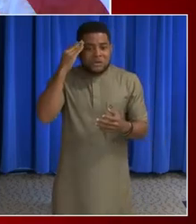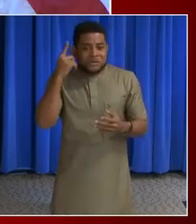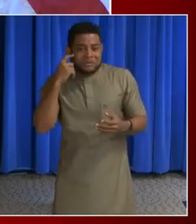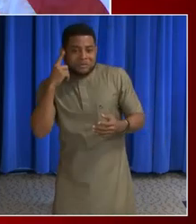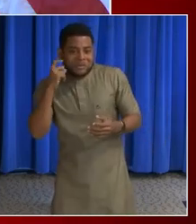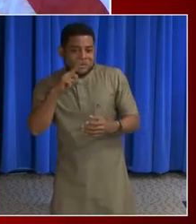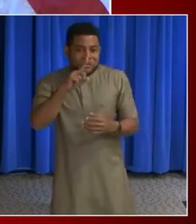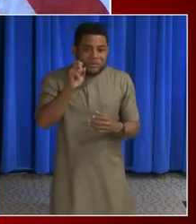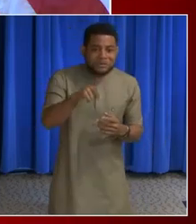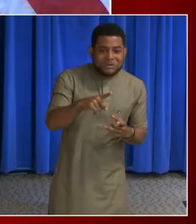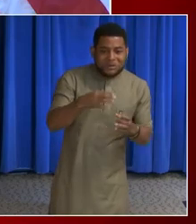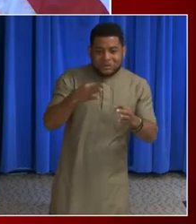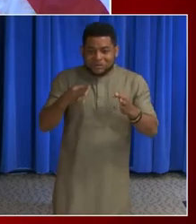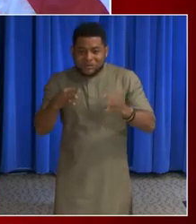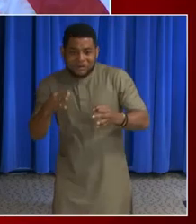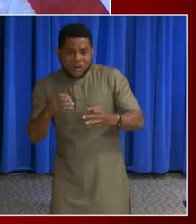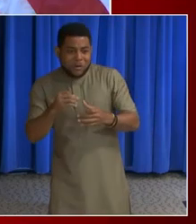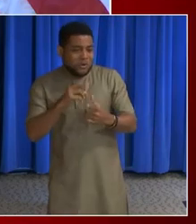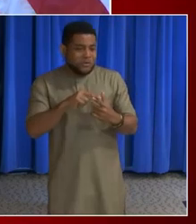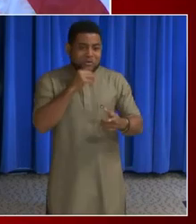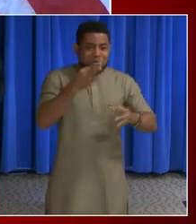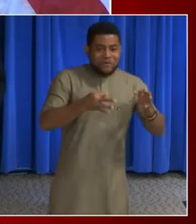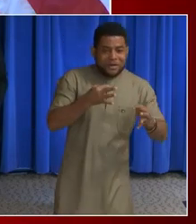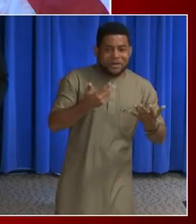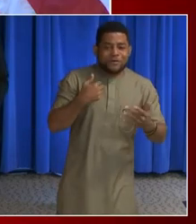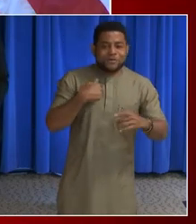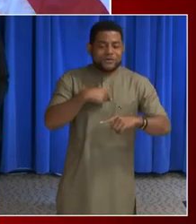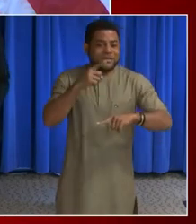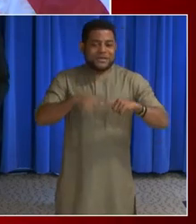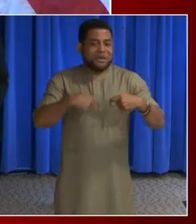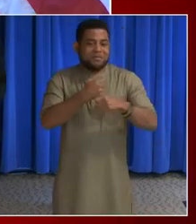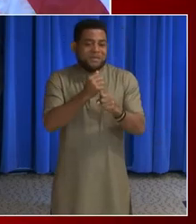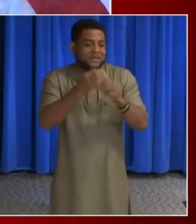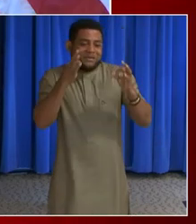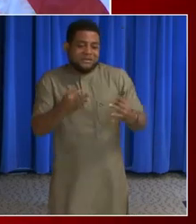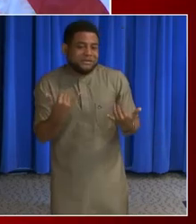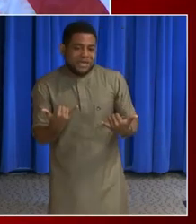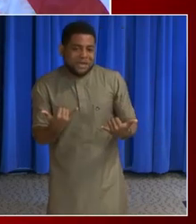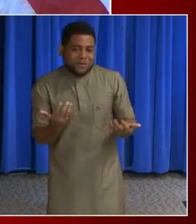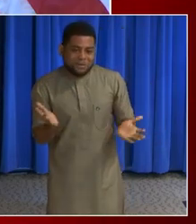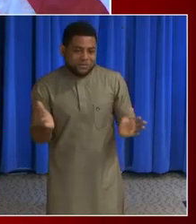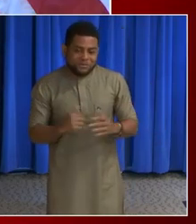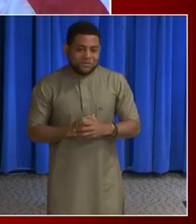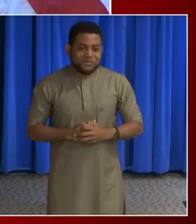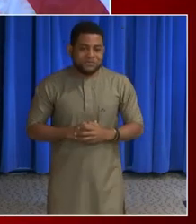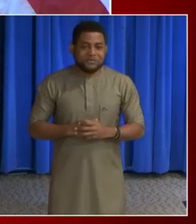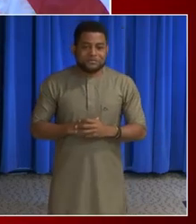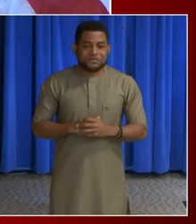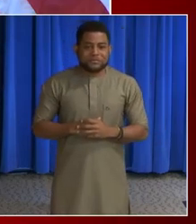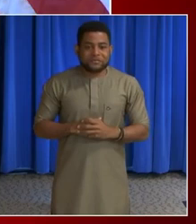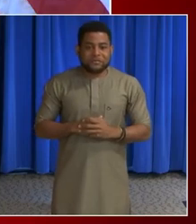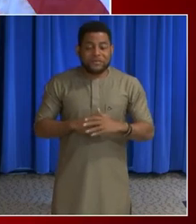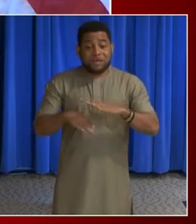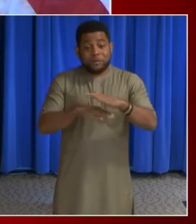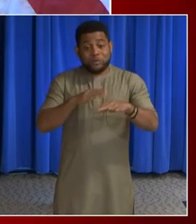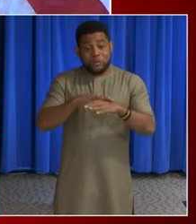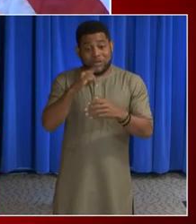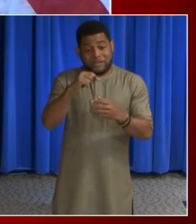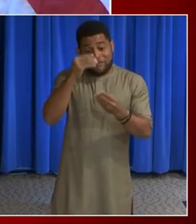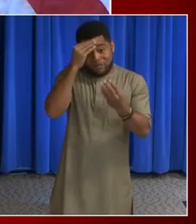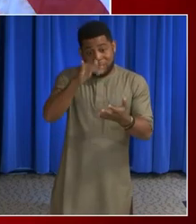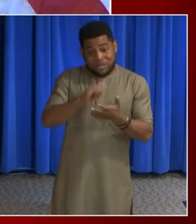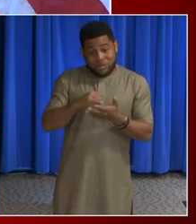justified, unjustified. We're nowhere near being able to make that determination at this point, just based on the information that we